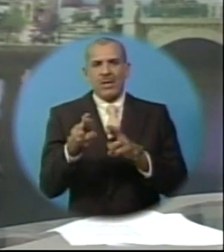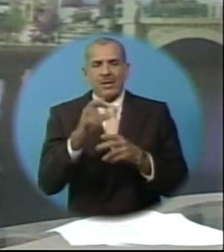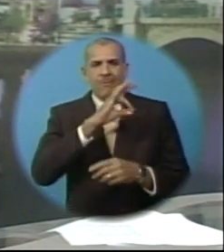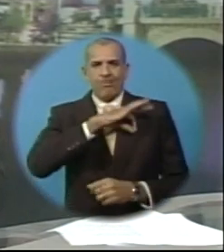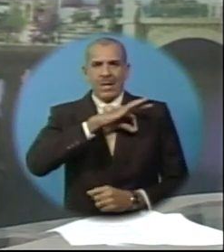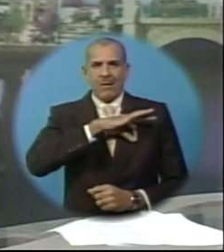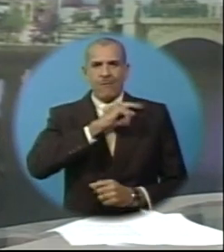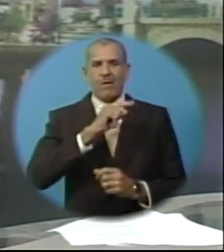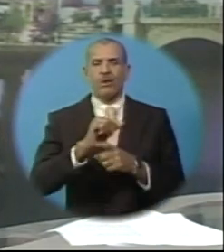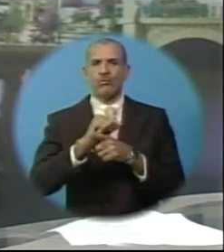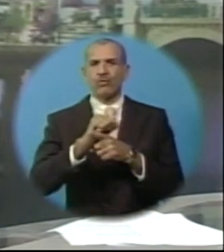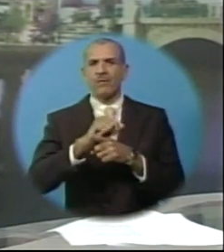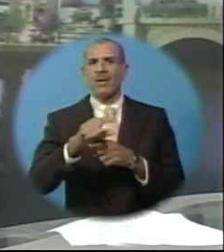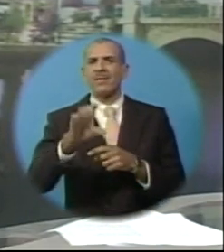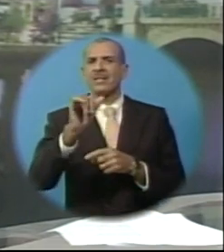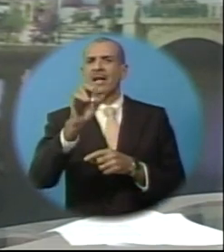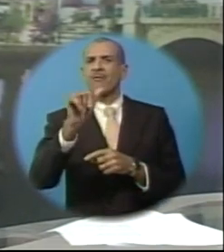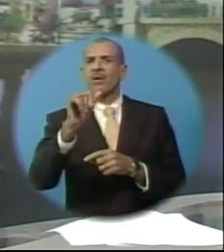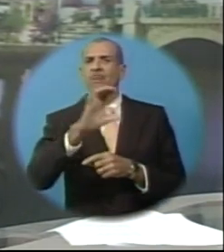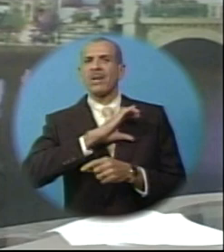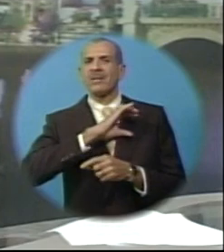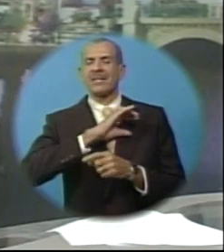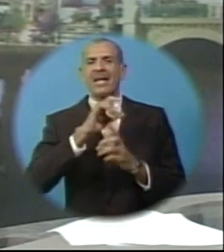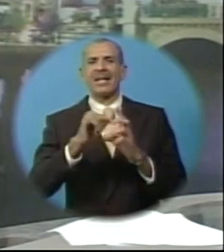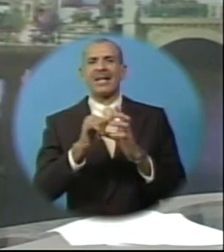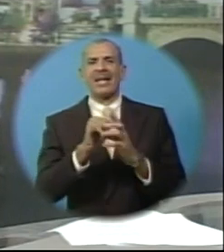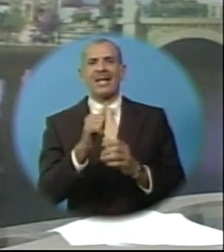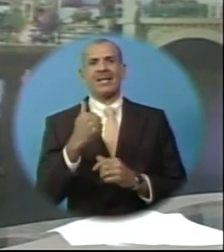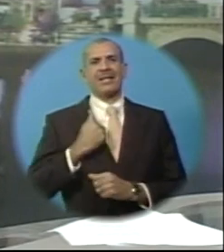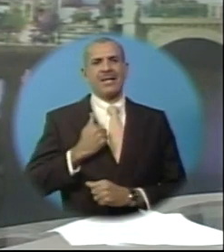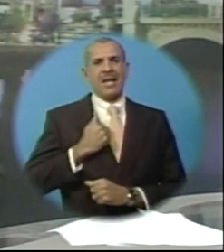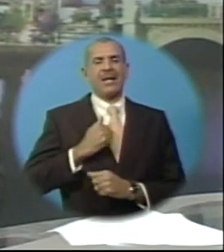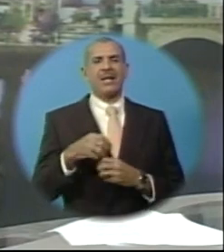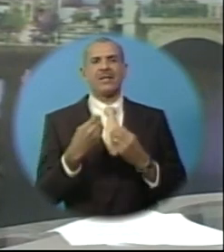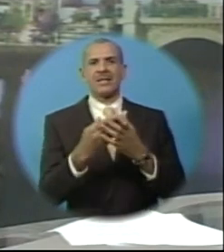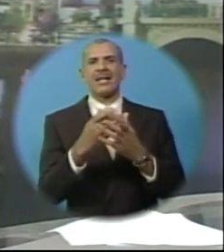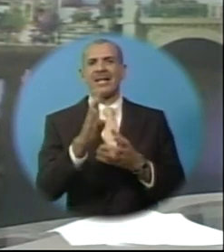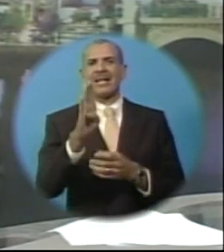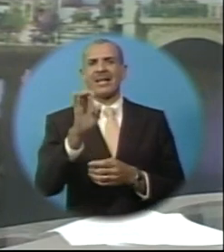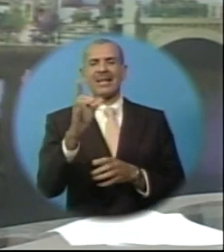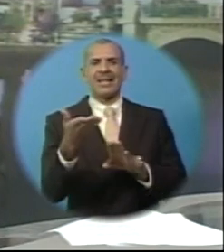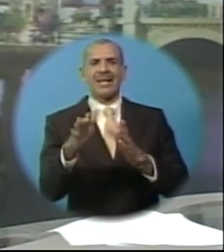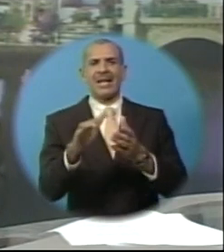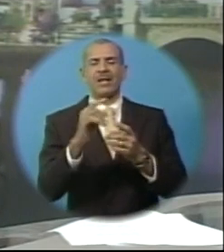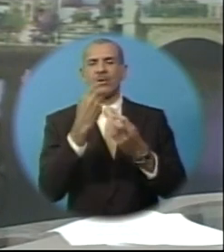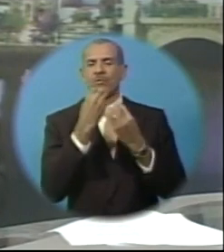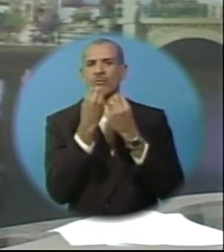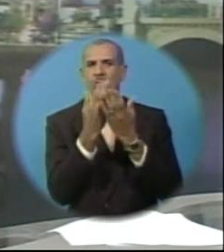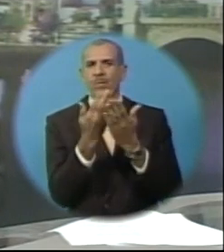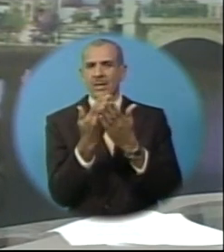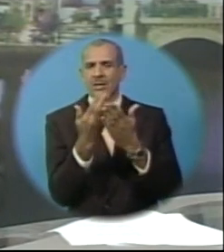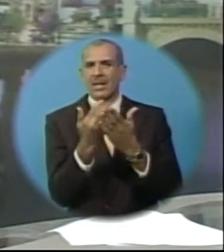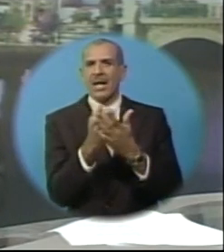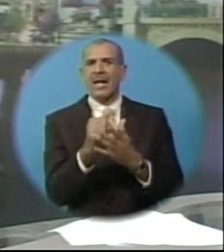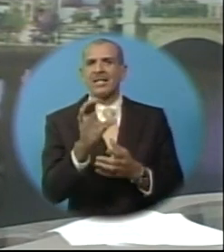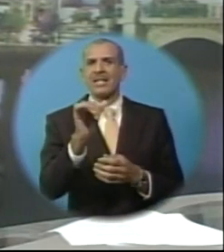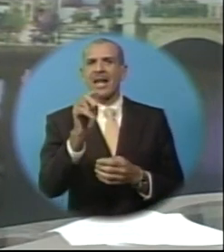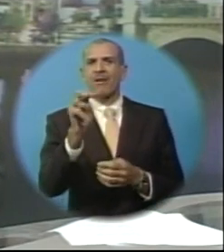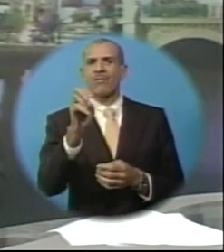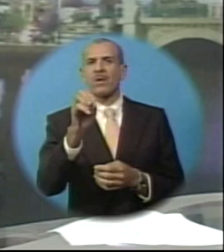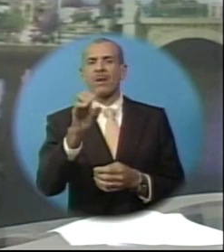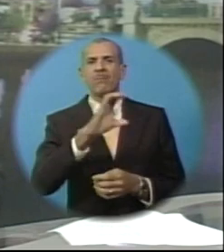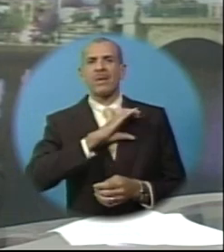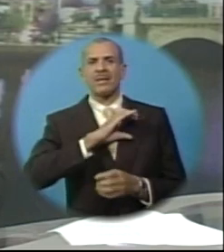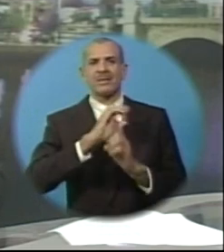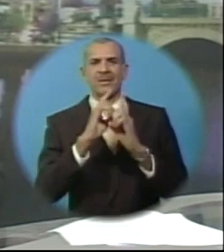from training from the Calgary Police Service in Canada on delivering death notifications. The Calgary Police Force is the only